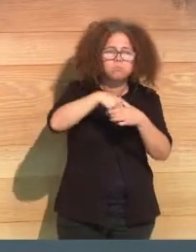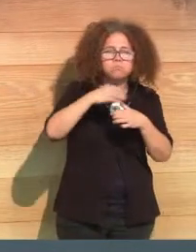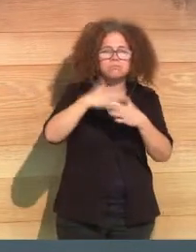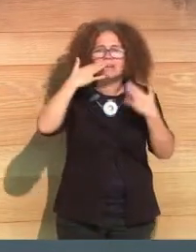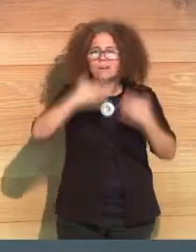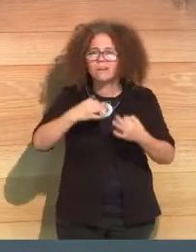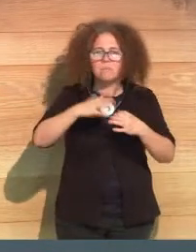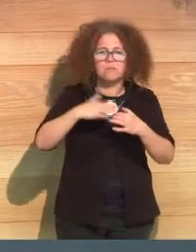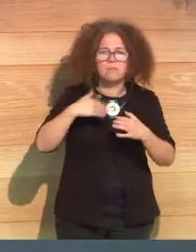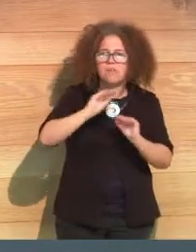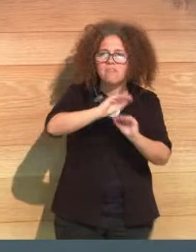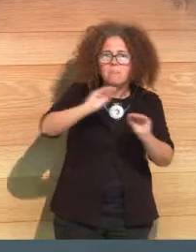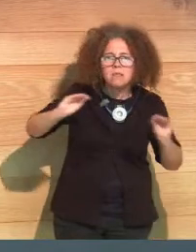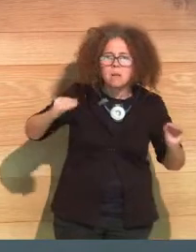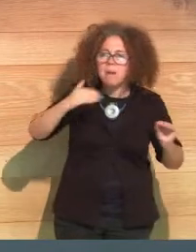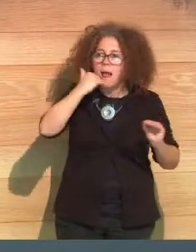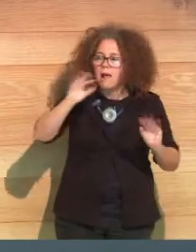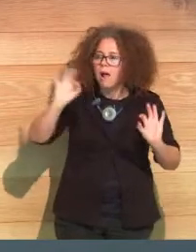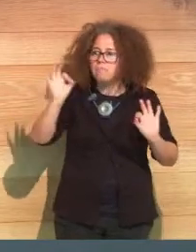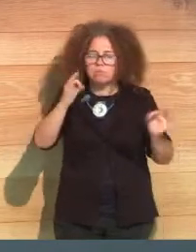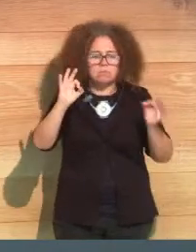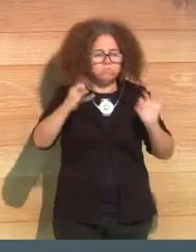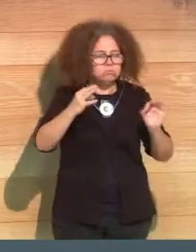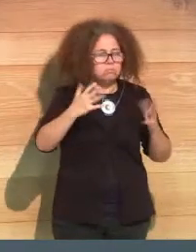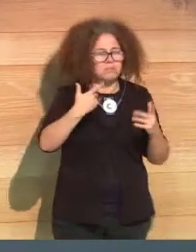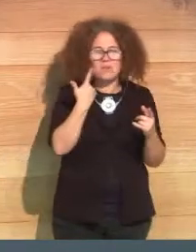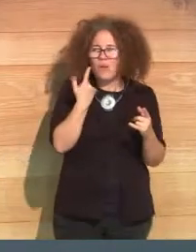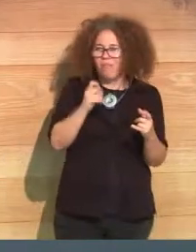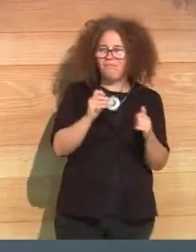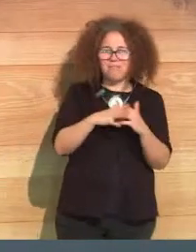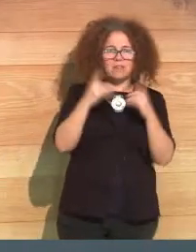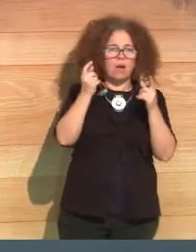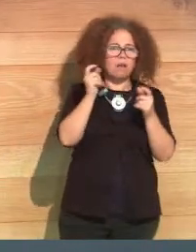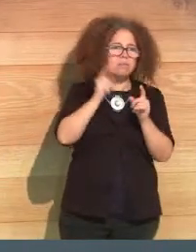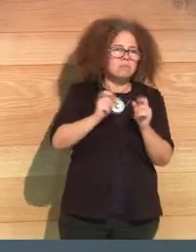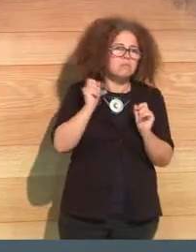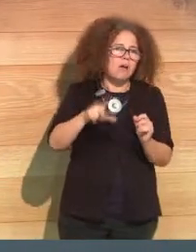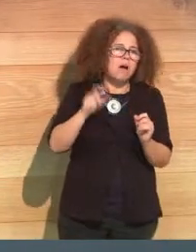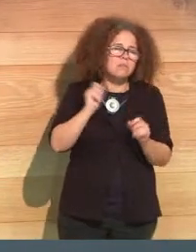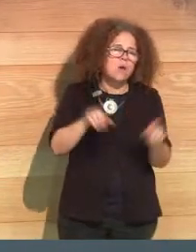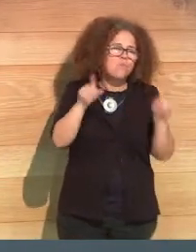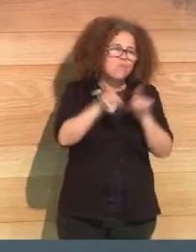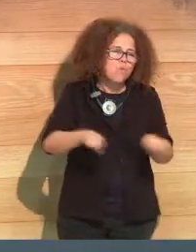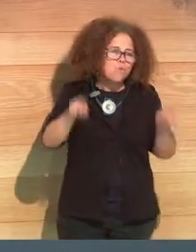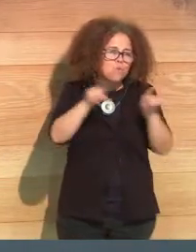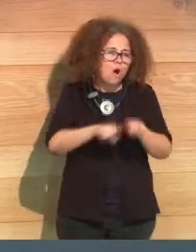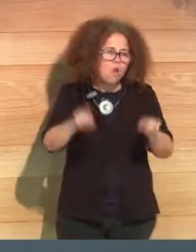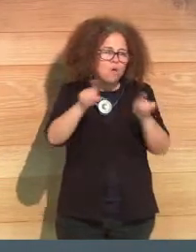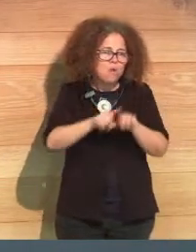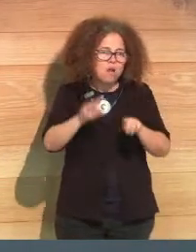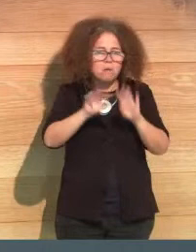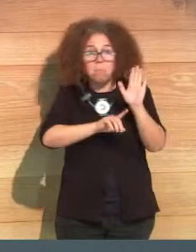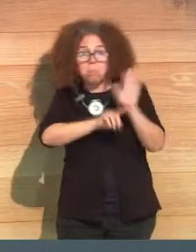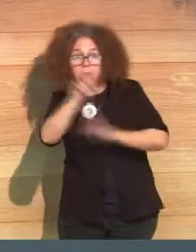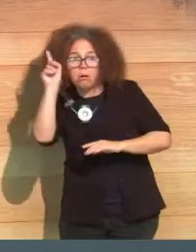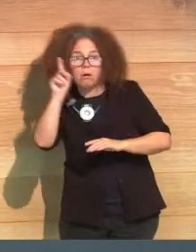computer. So we're sort of rethinking how we prioritize things. And I think our most